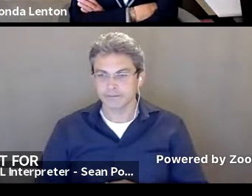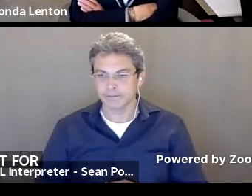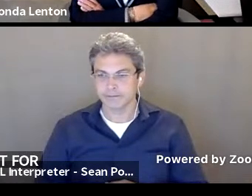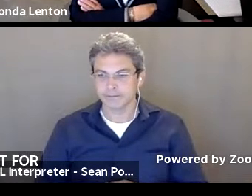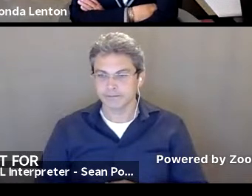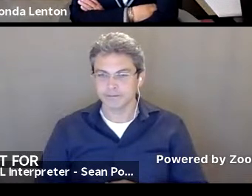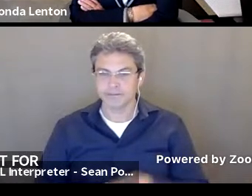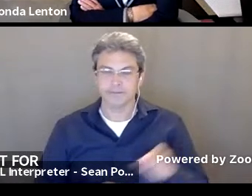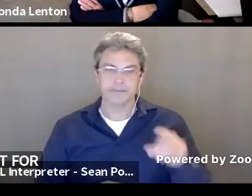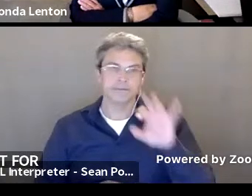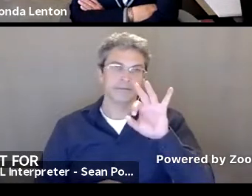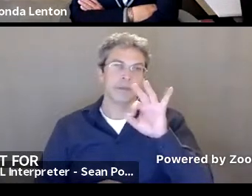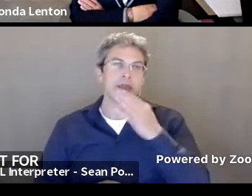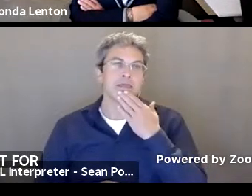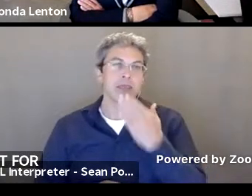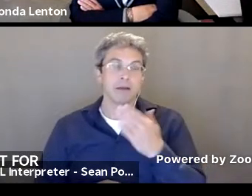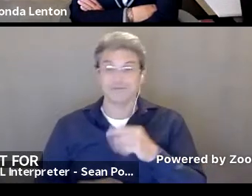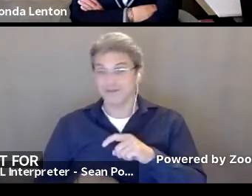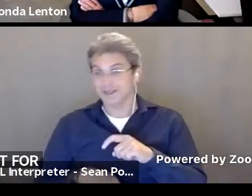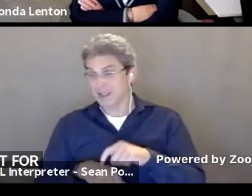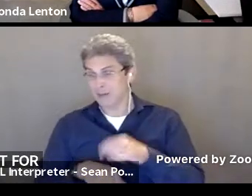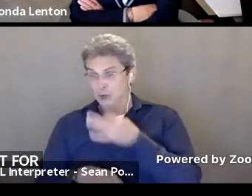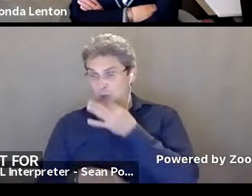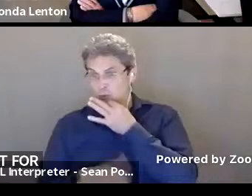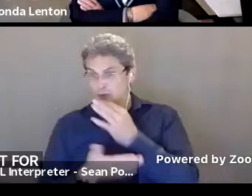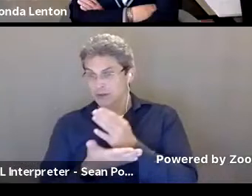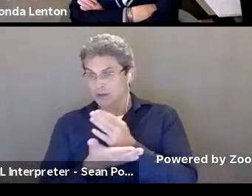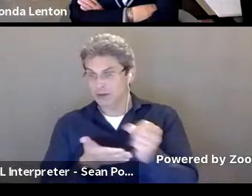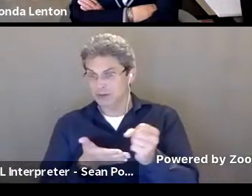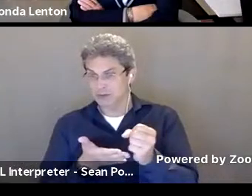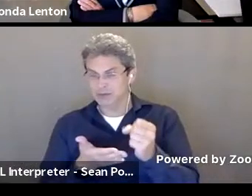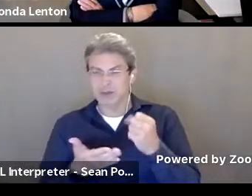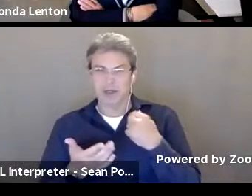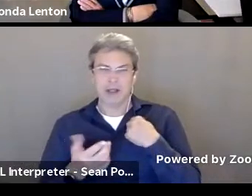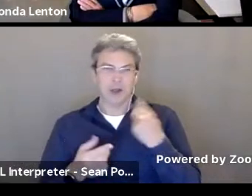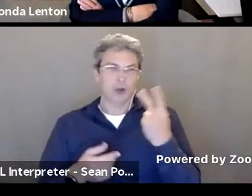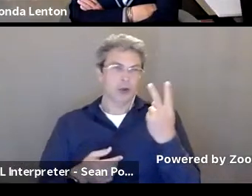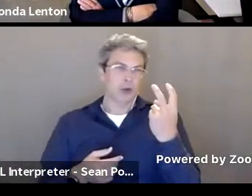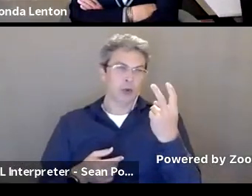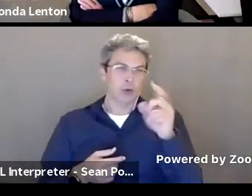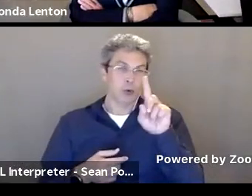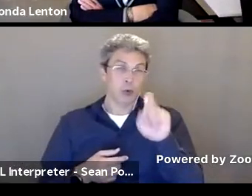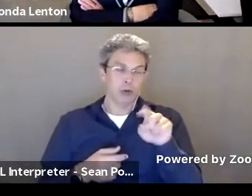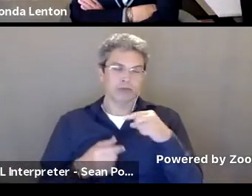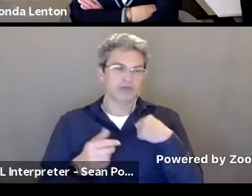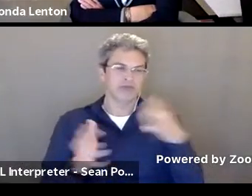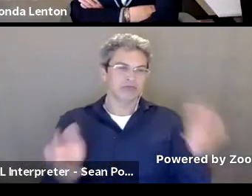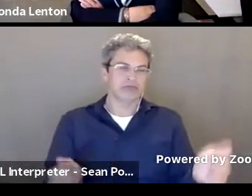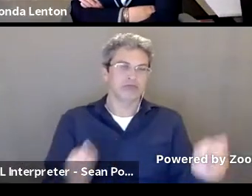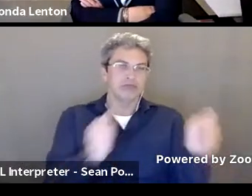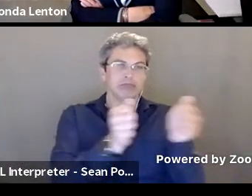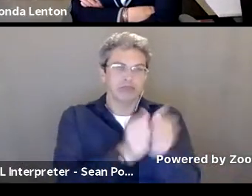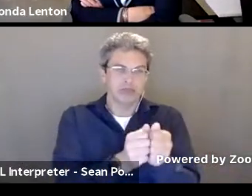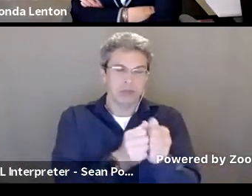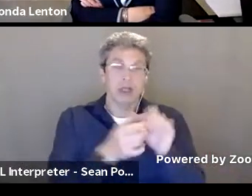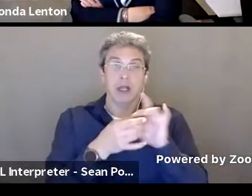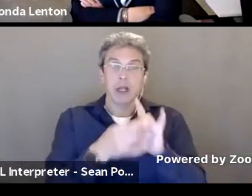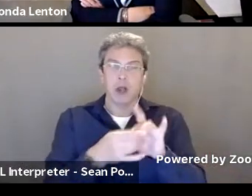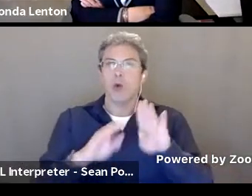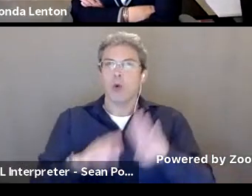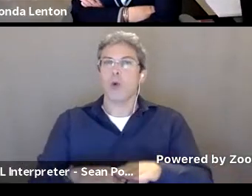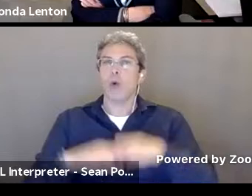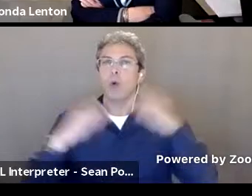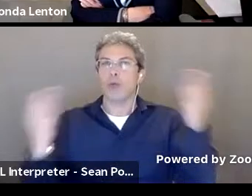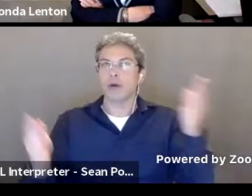Thank you, Lucy. We're almost at time, so I've just bundled 2 questions together, and it's about reopening.